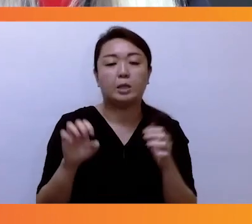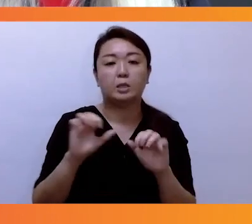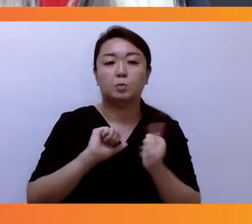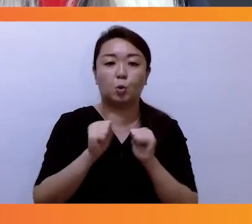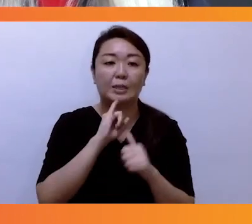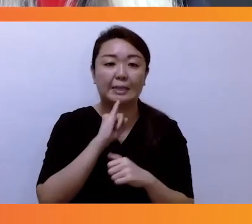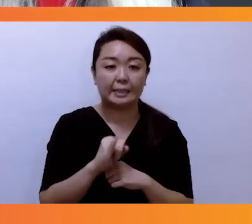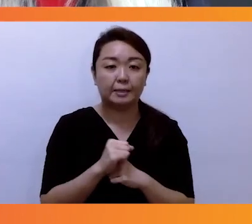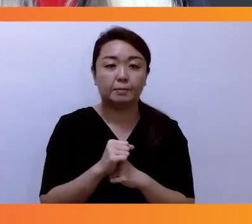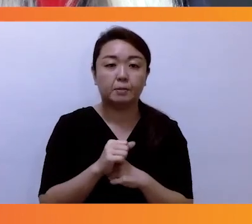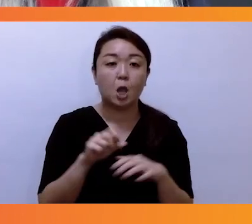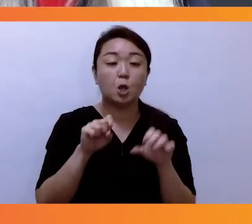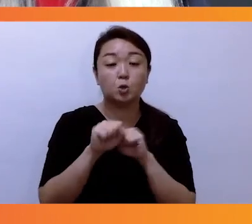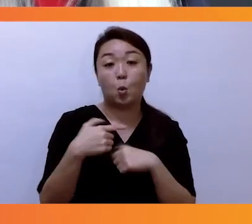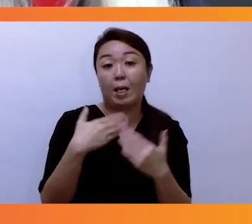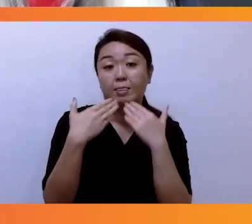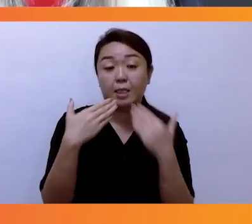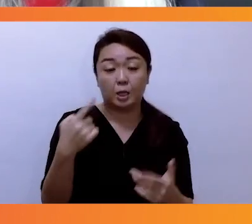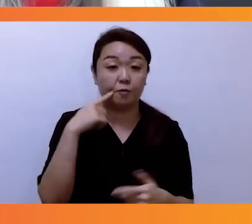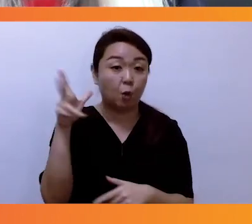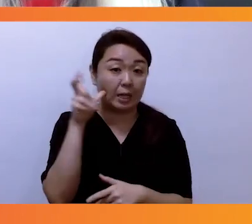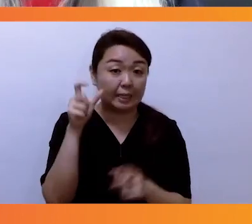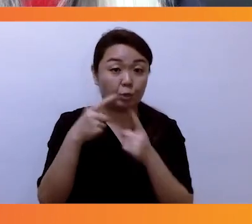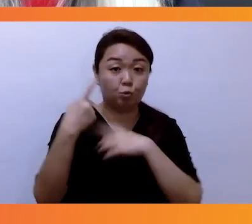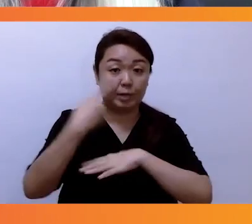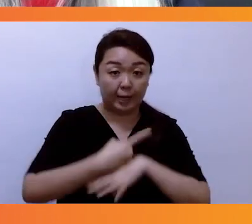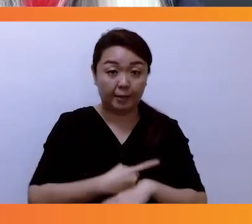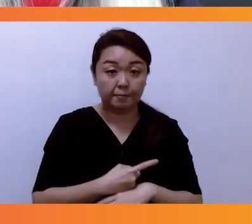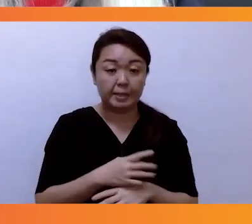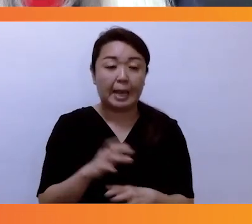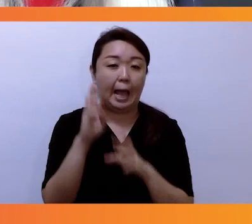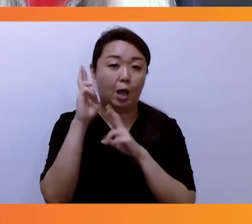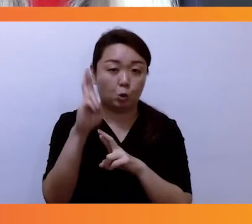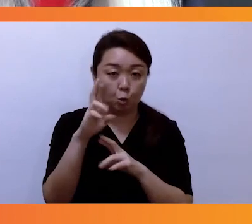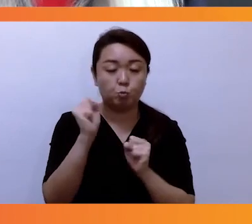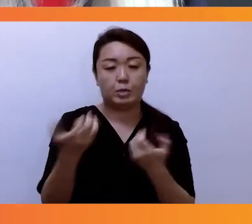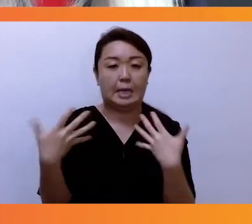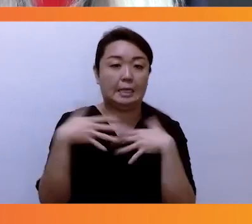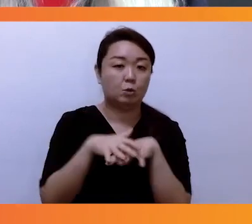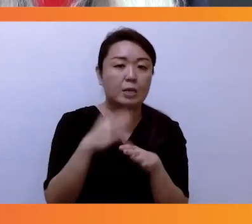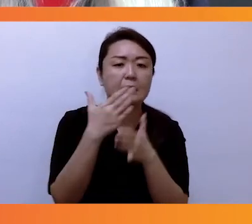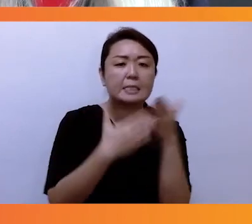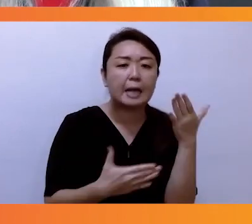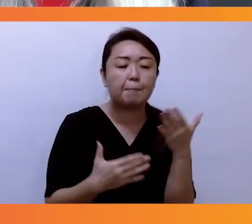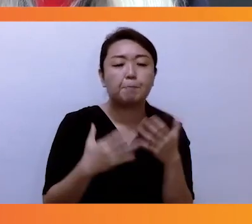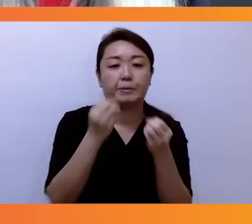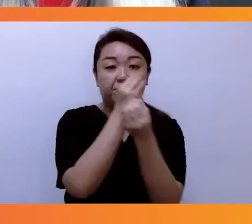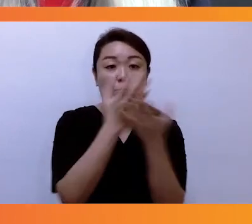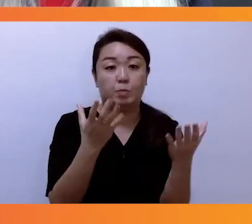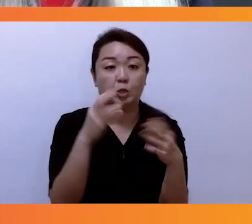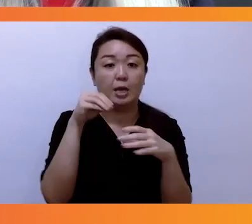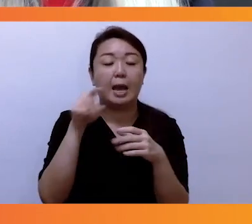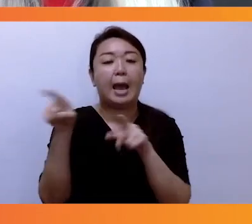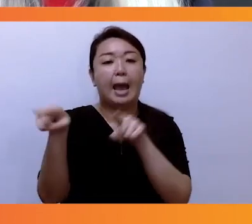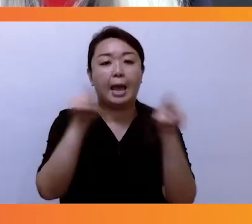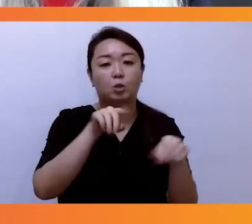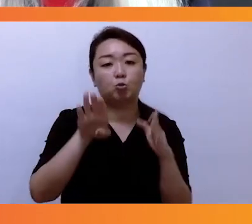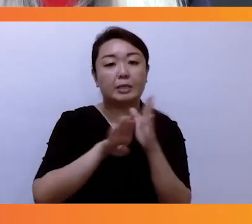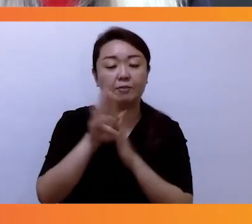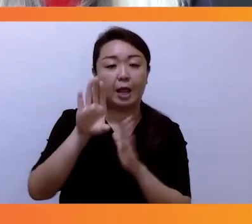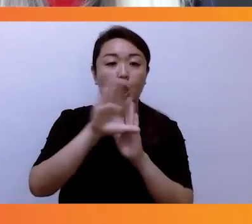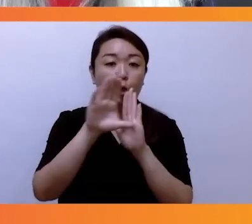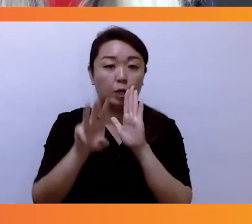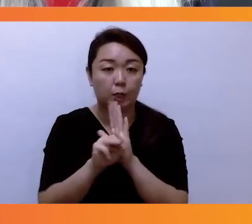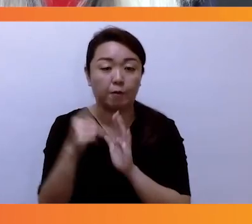the sport is. So I thank you for listening today. I hope that you can integrate some of this information as